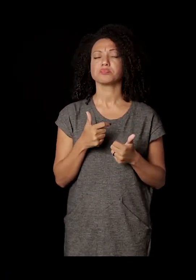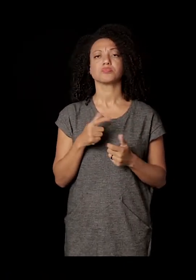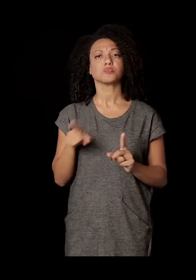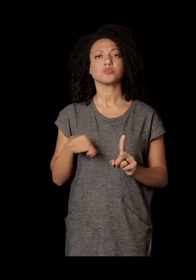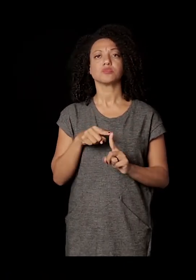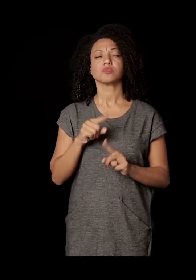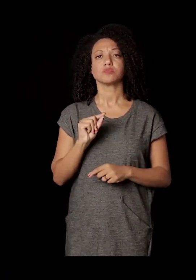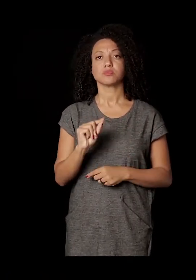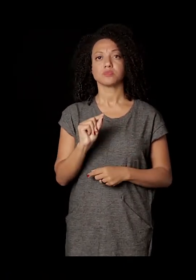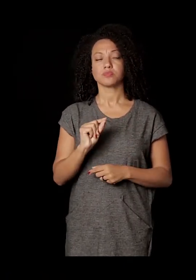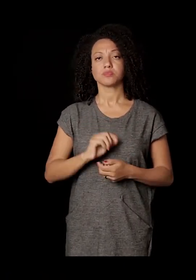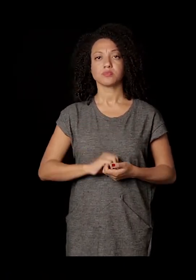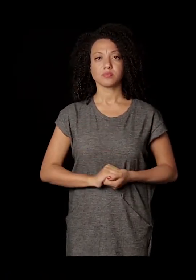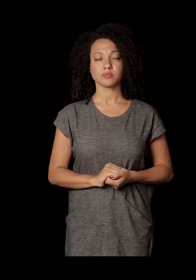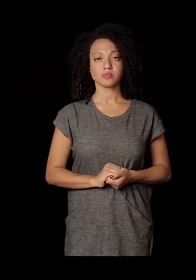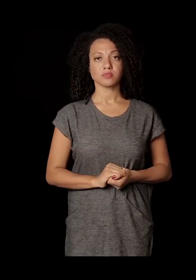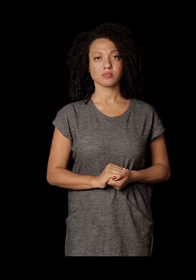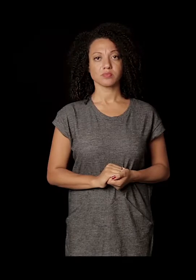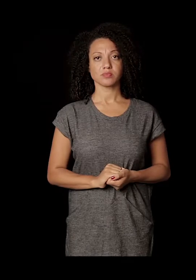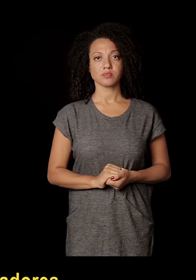is